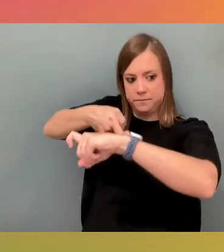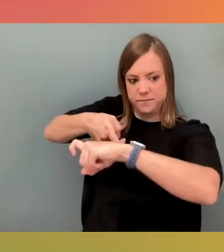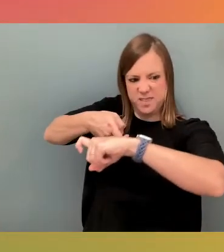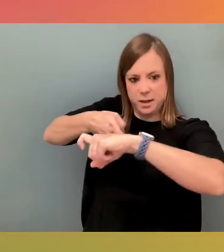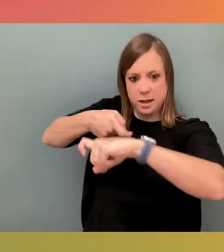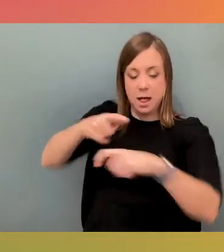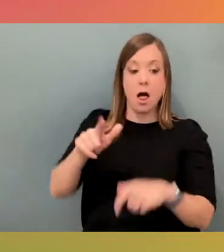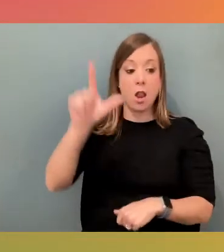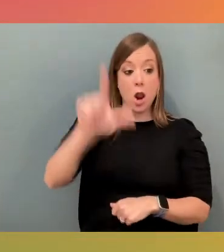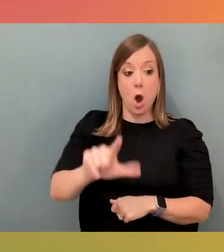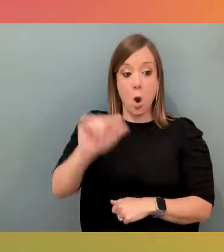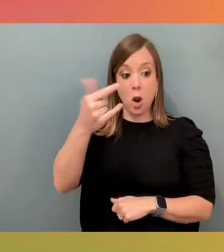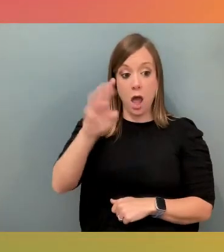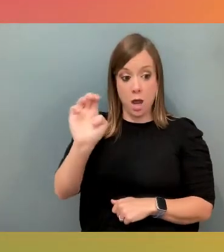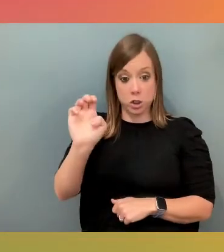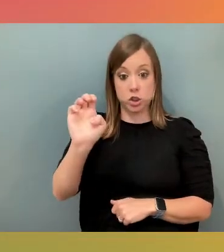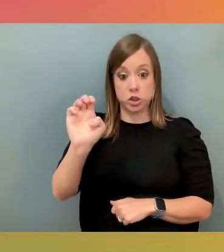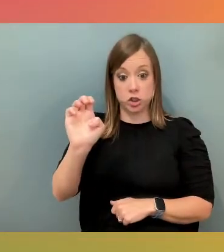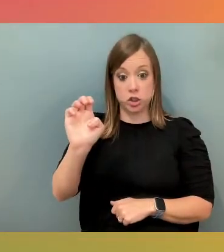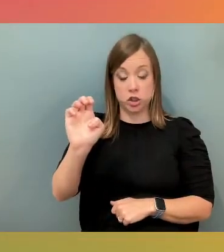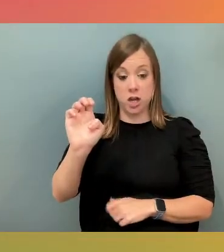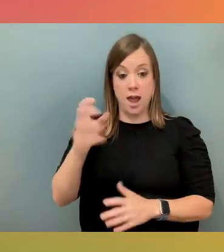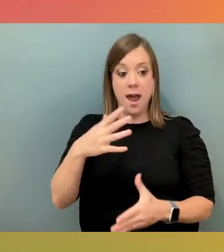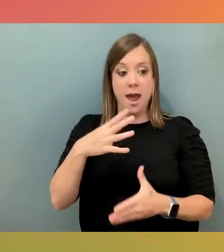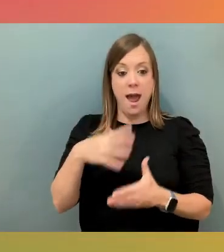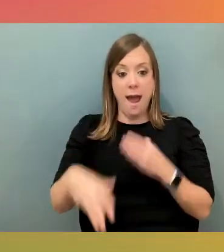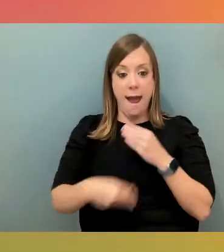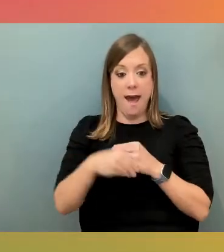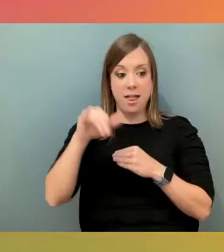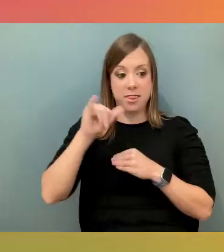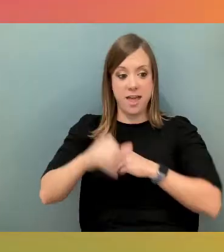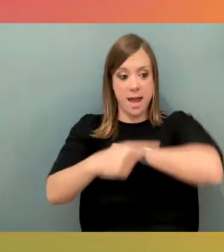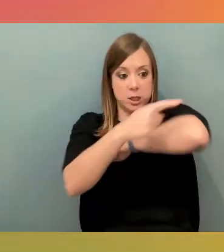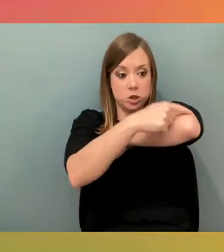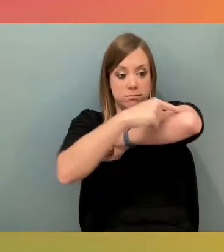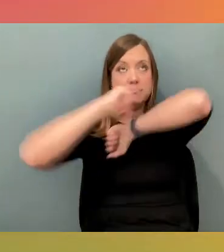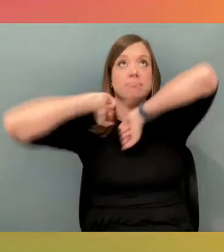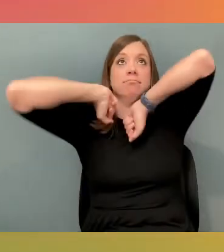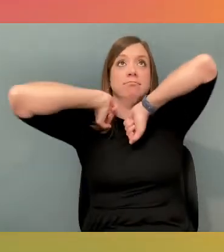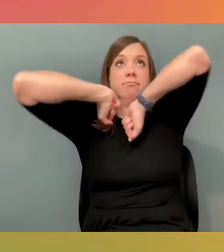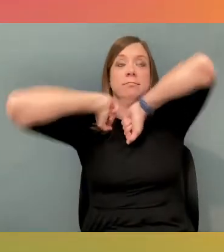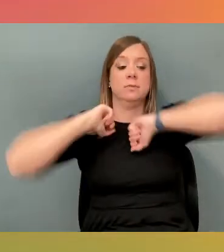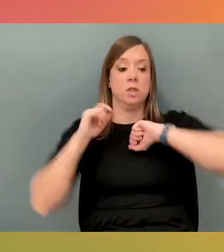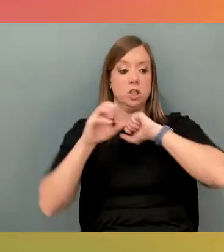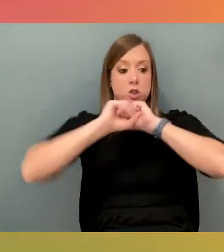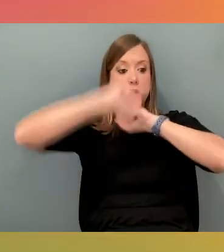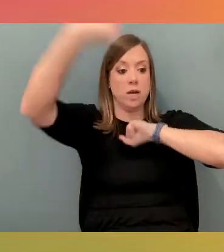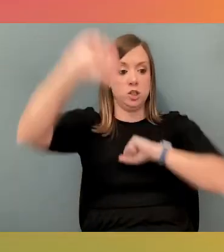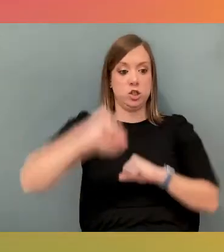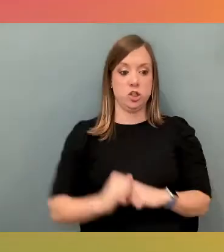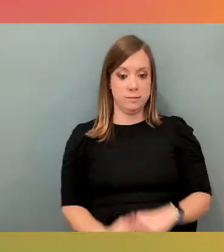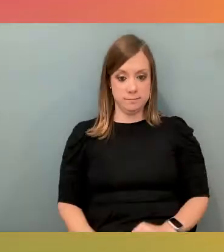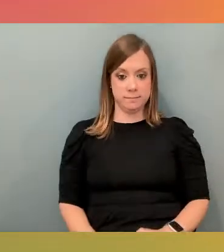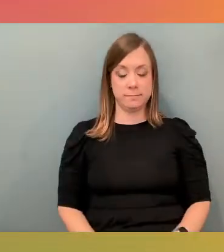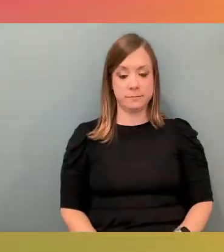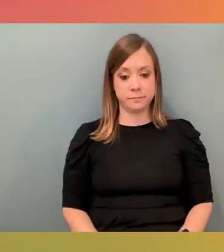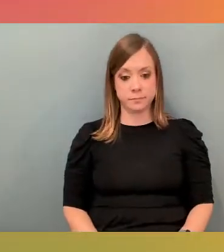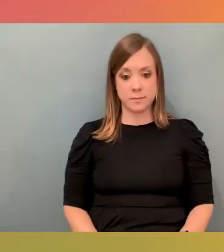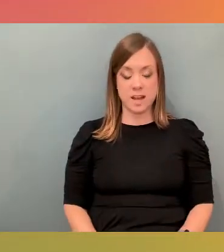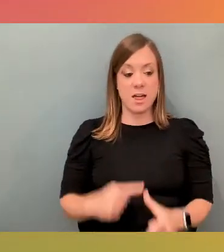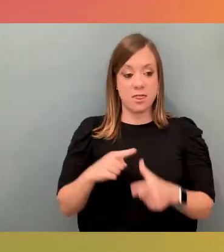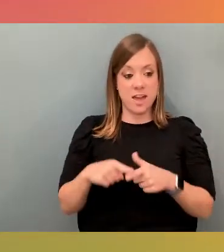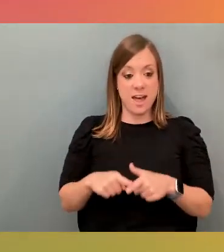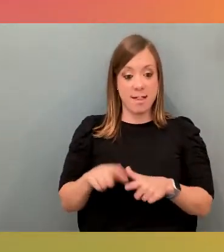low lunge. Add that shoulder stretch. Getting ready to come to our Ardha Hanuman, maybe that active